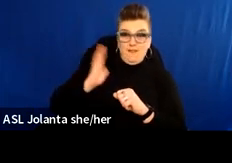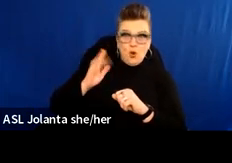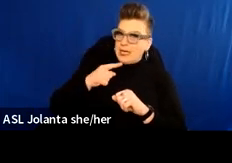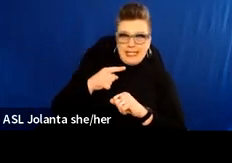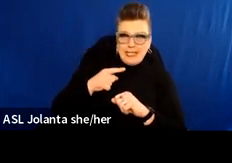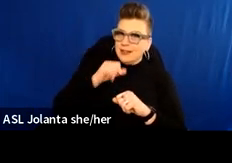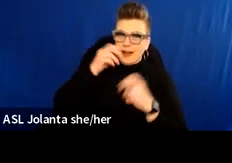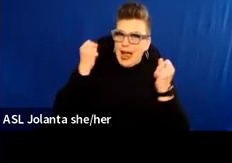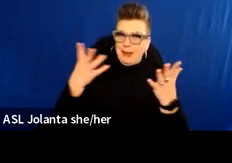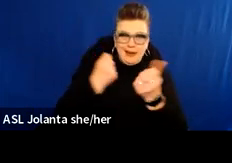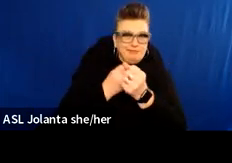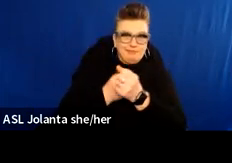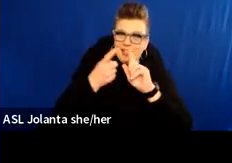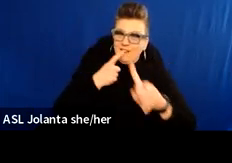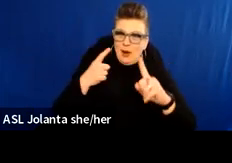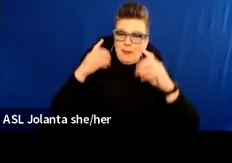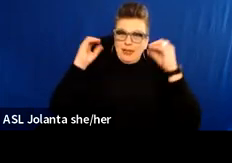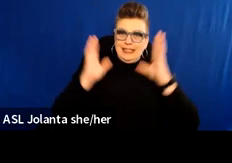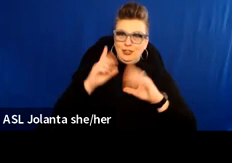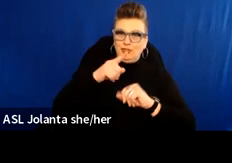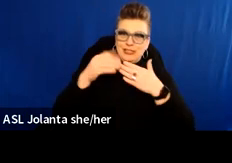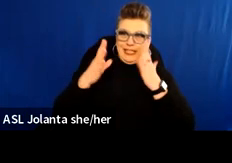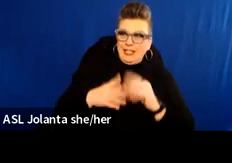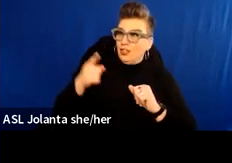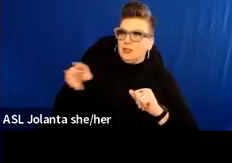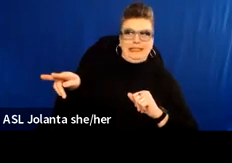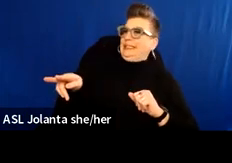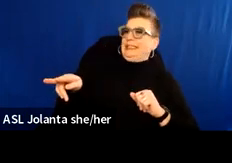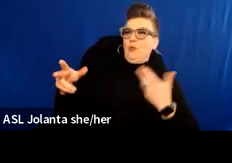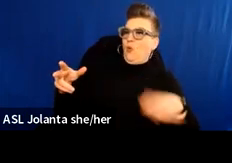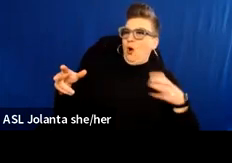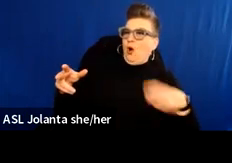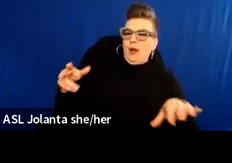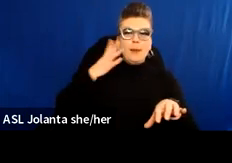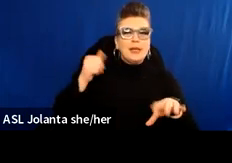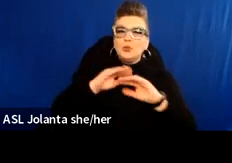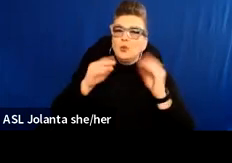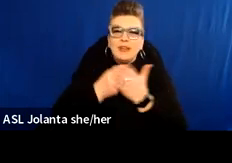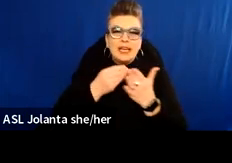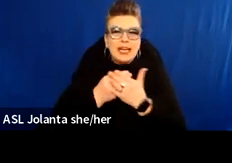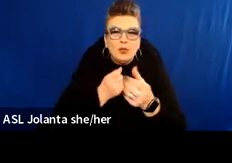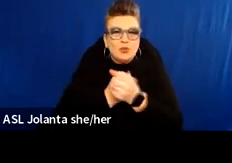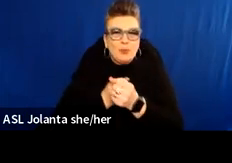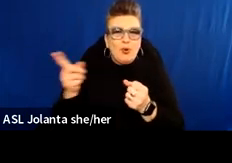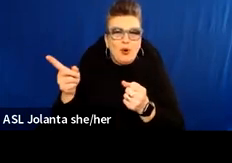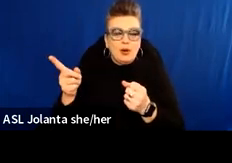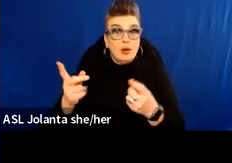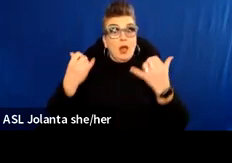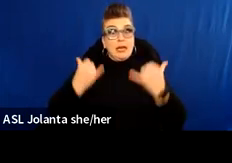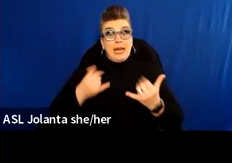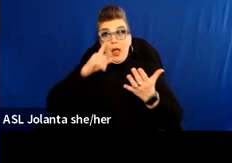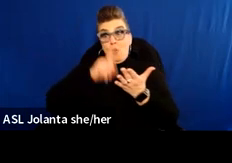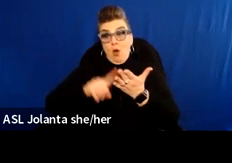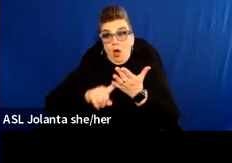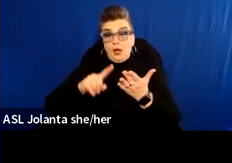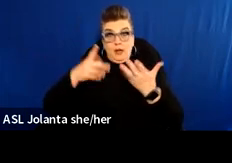leaders was because there was never the funding behind it to support and and this audit that needed to happen so